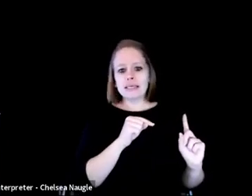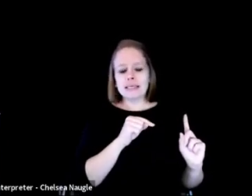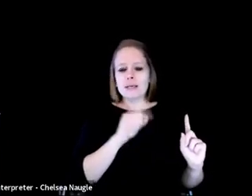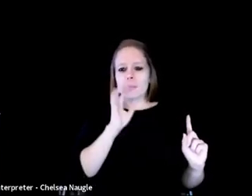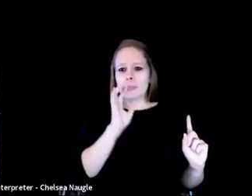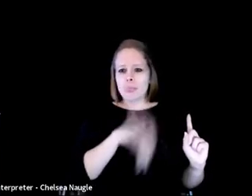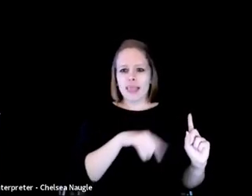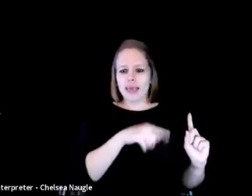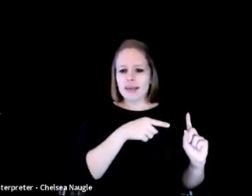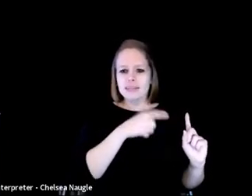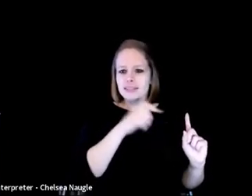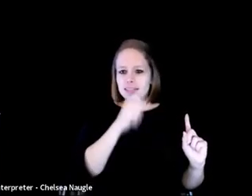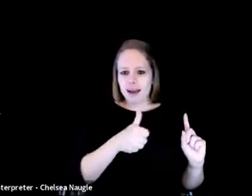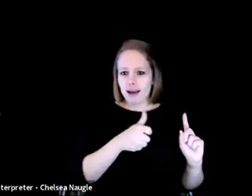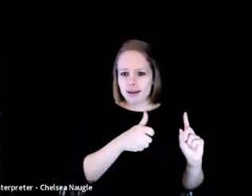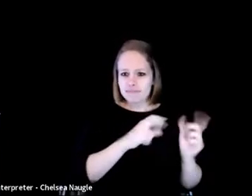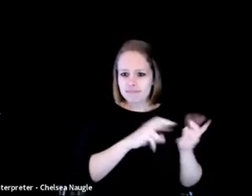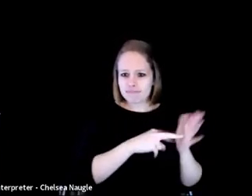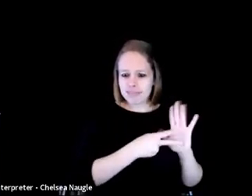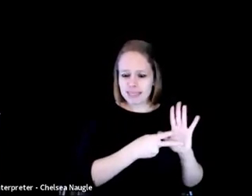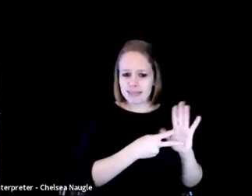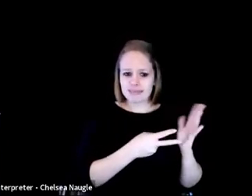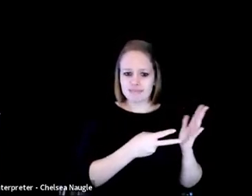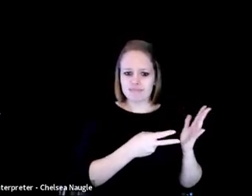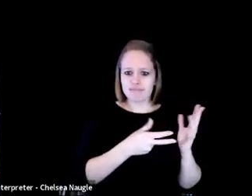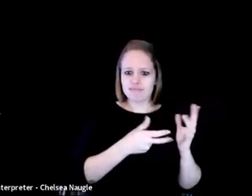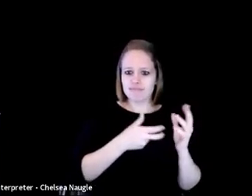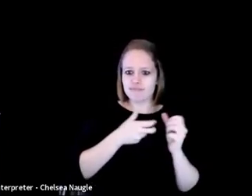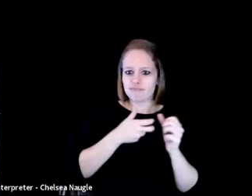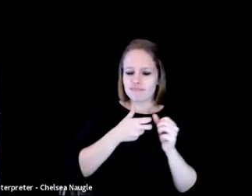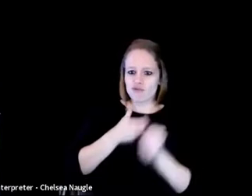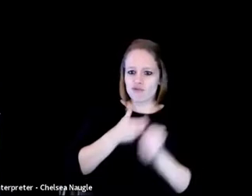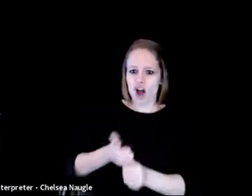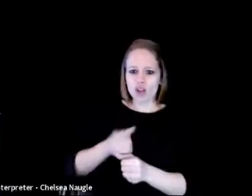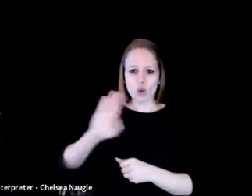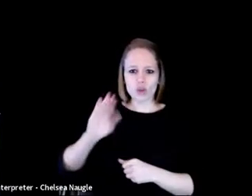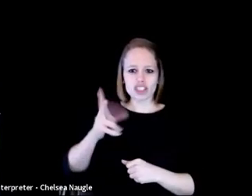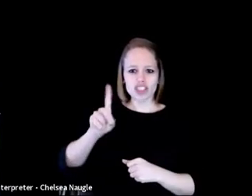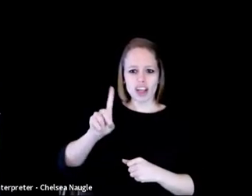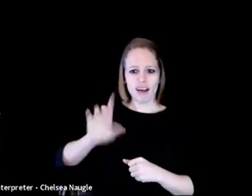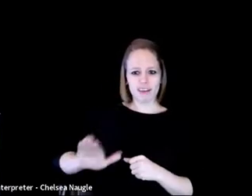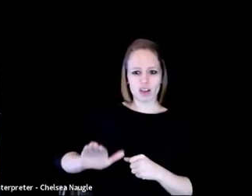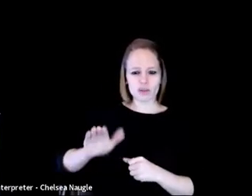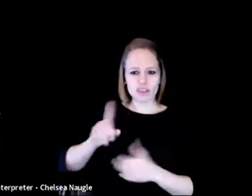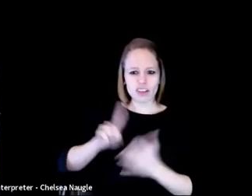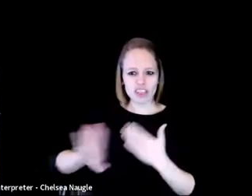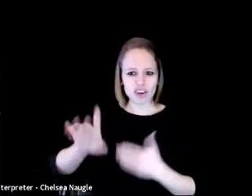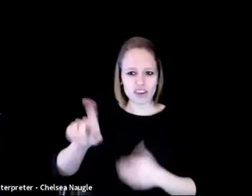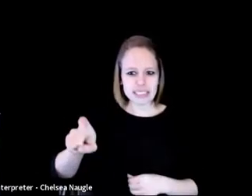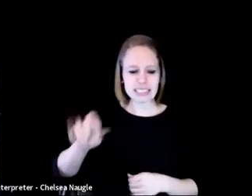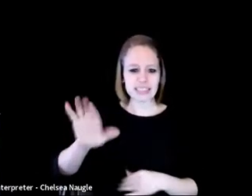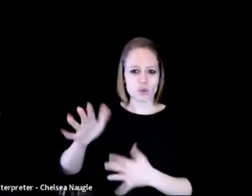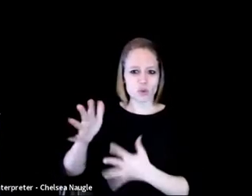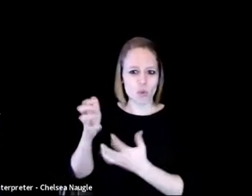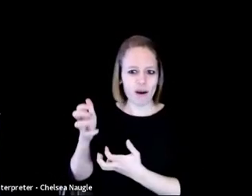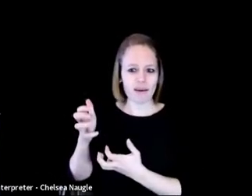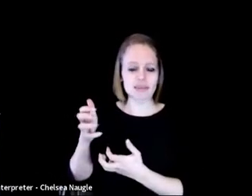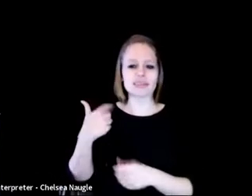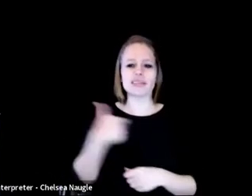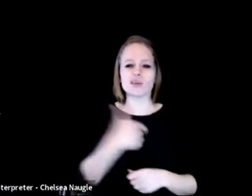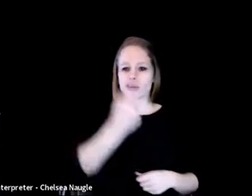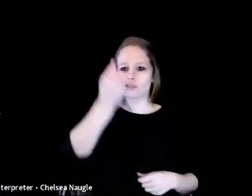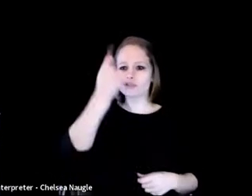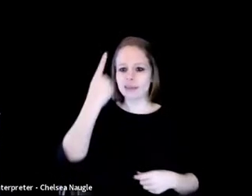the child, which is what we know child-led initiations and following the child's motivators and interests is a